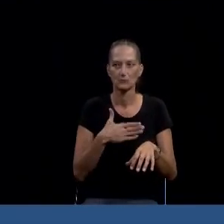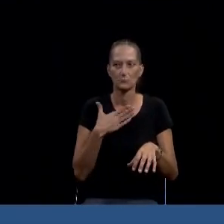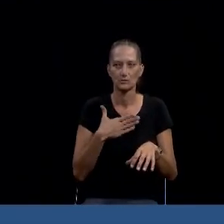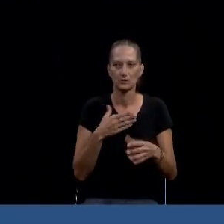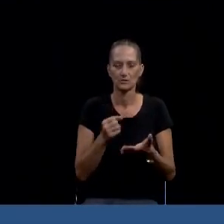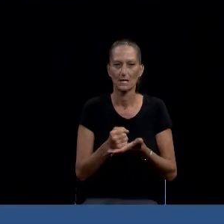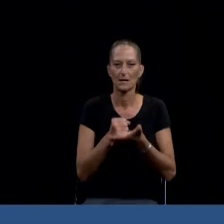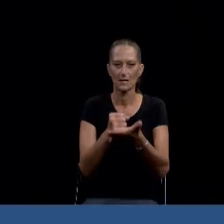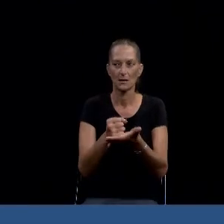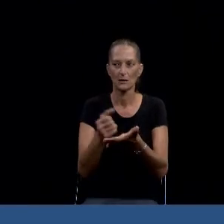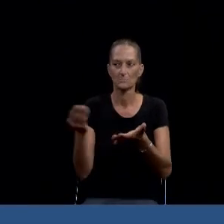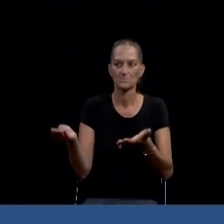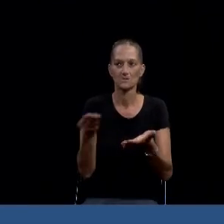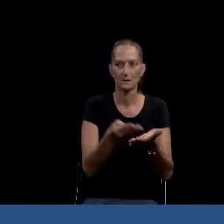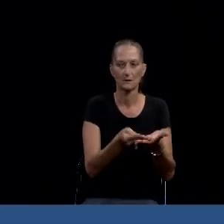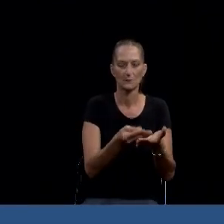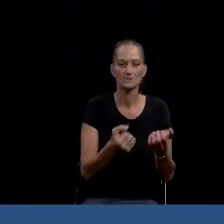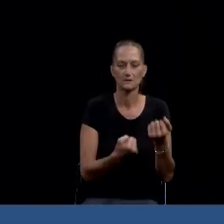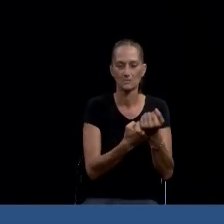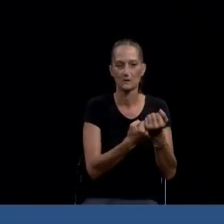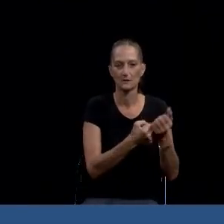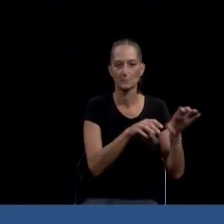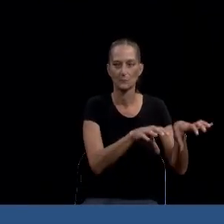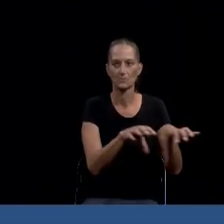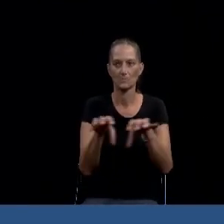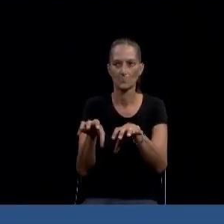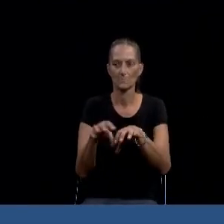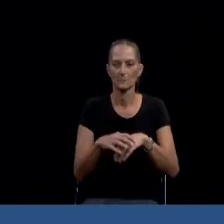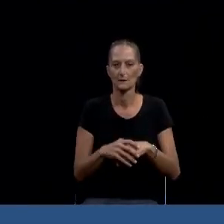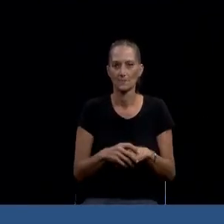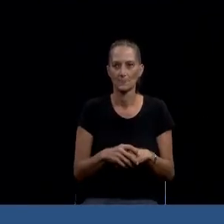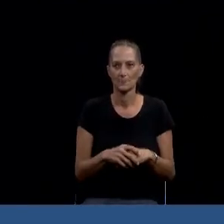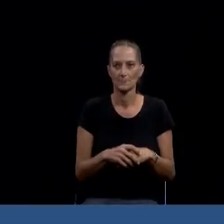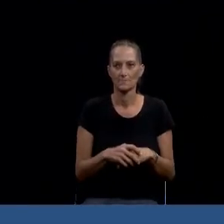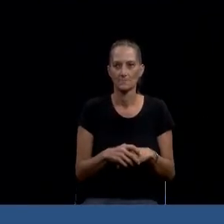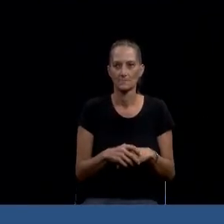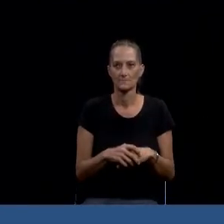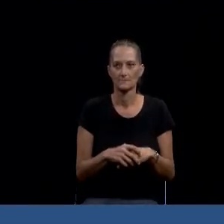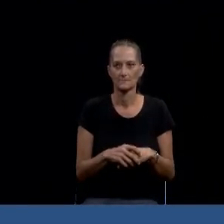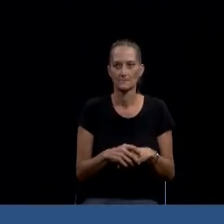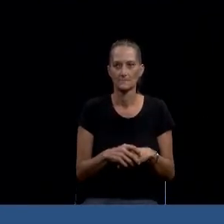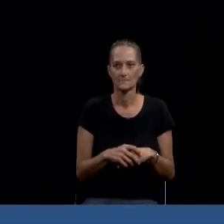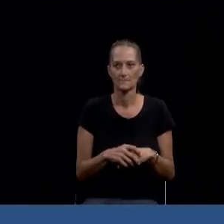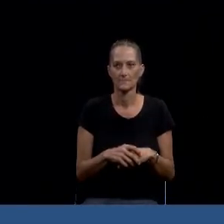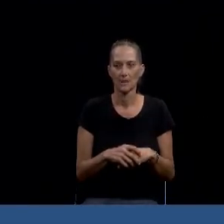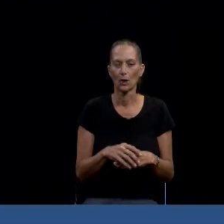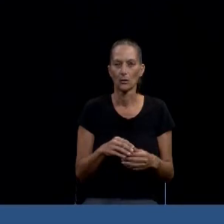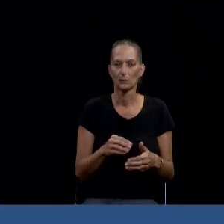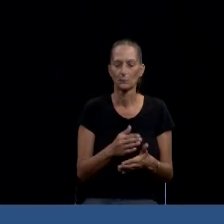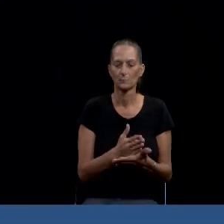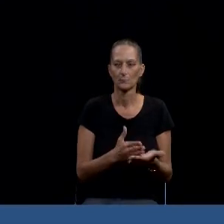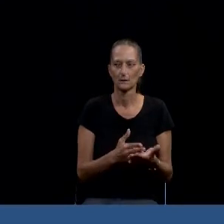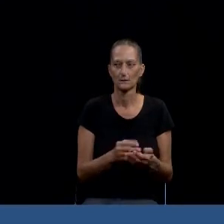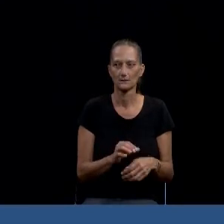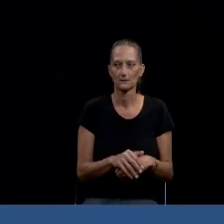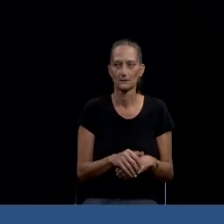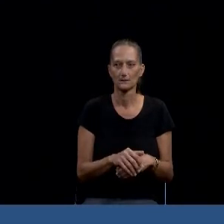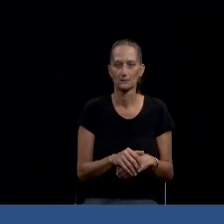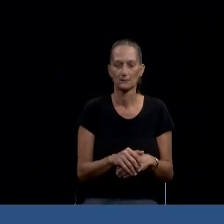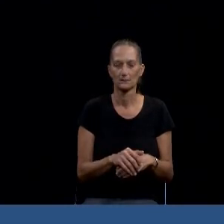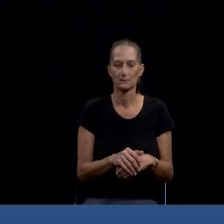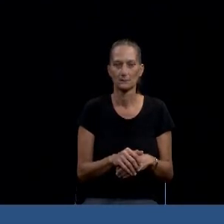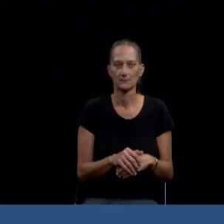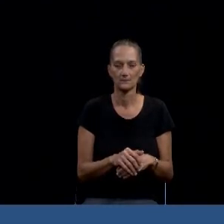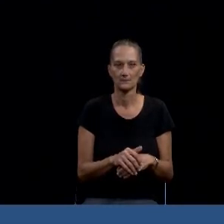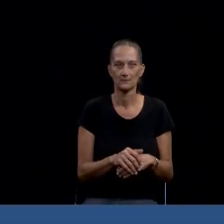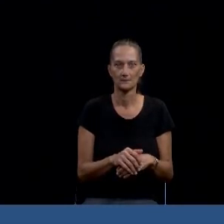all right. I noticed that, you know, in the relocation process, in the slide that we're currently looking at, you know, as